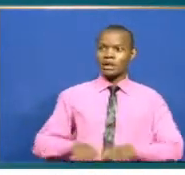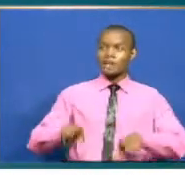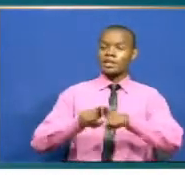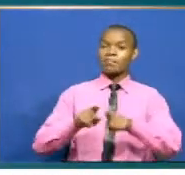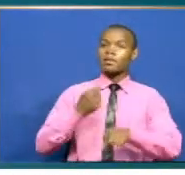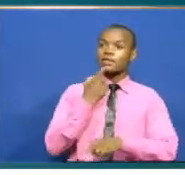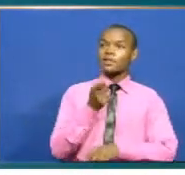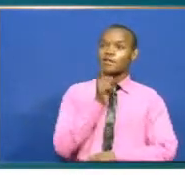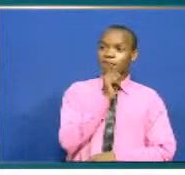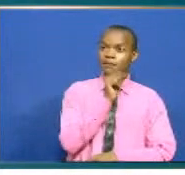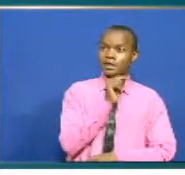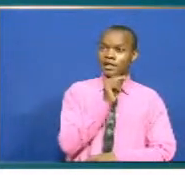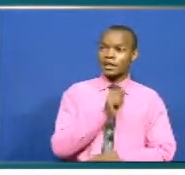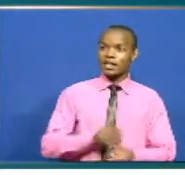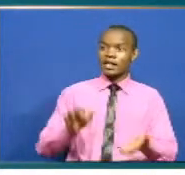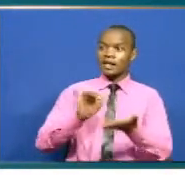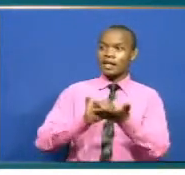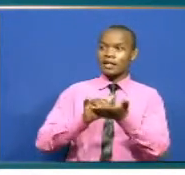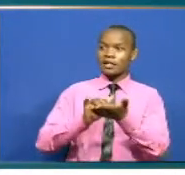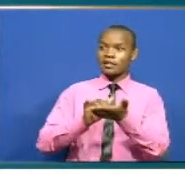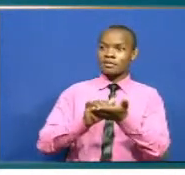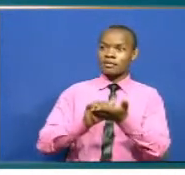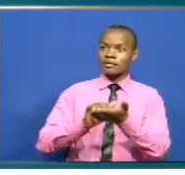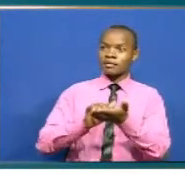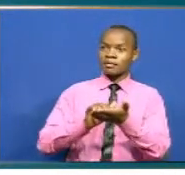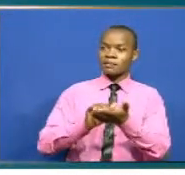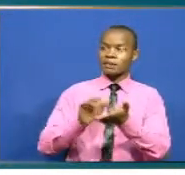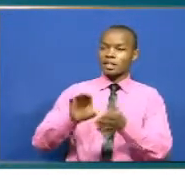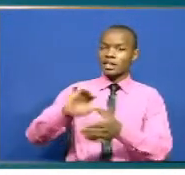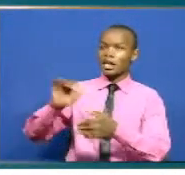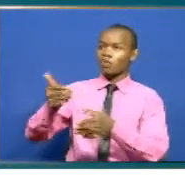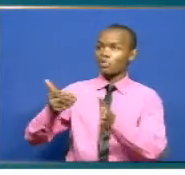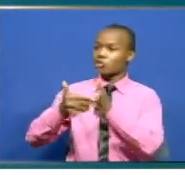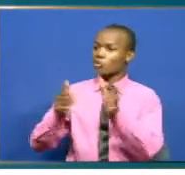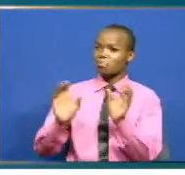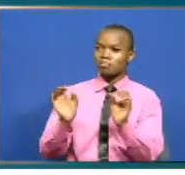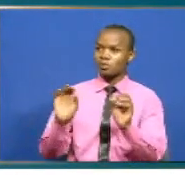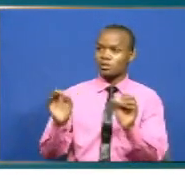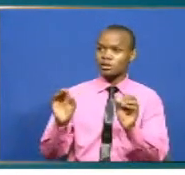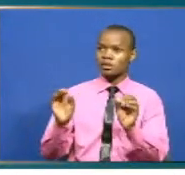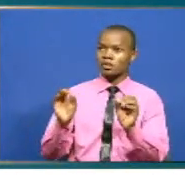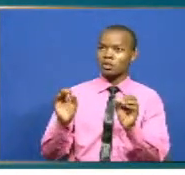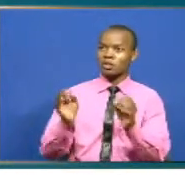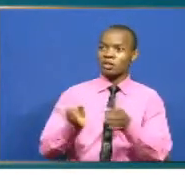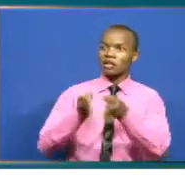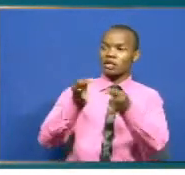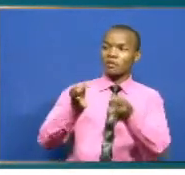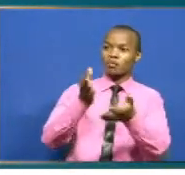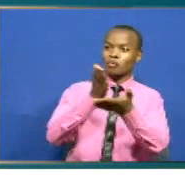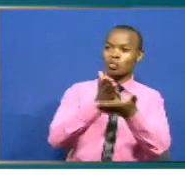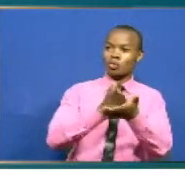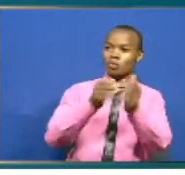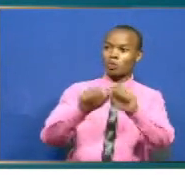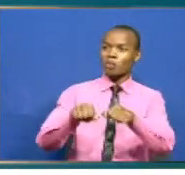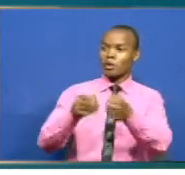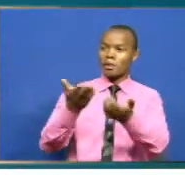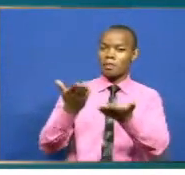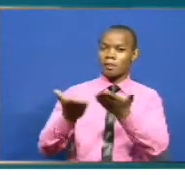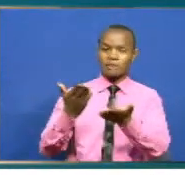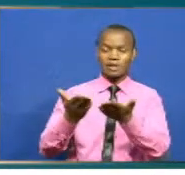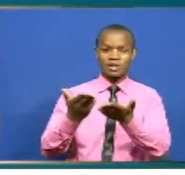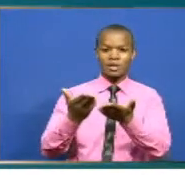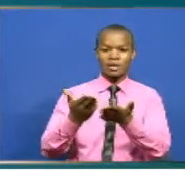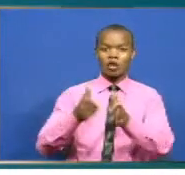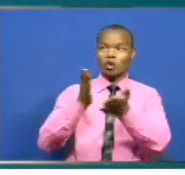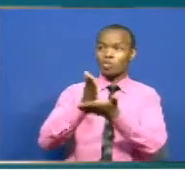all. But should the country stop for that only? Should I hold back for the country for that? I would say